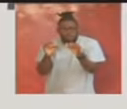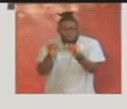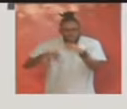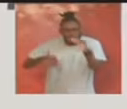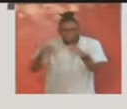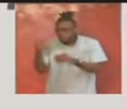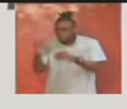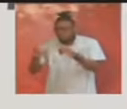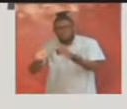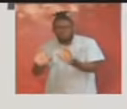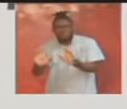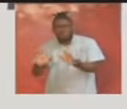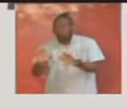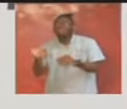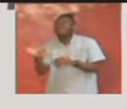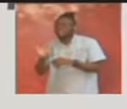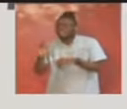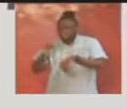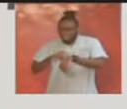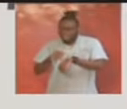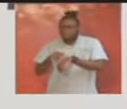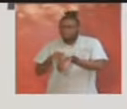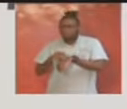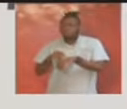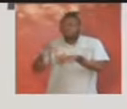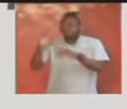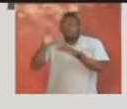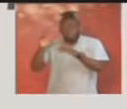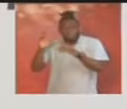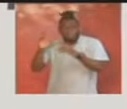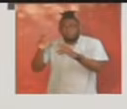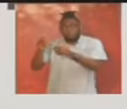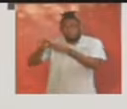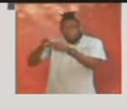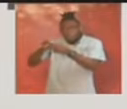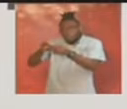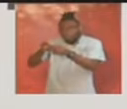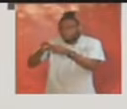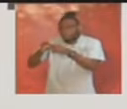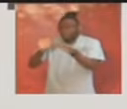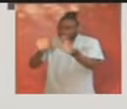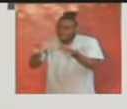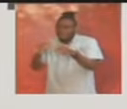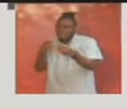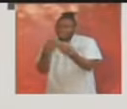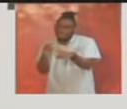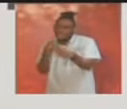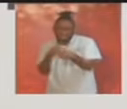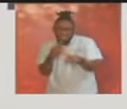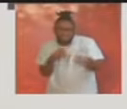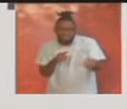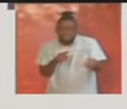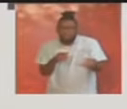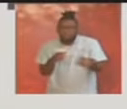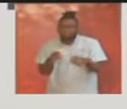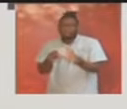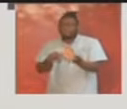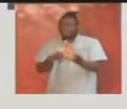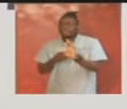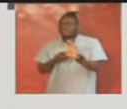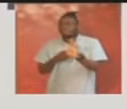time, and we hope that your questions can be brief so we can respond to as many as possible. We begin this morning with